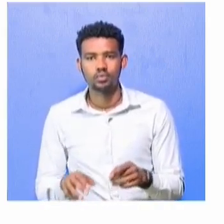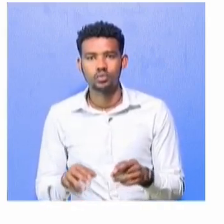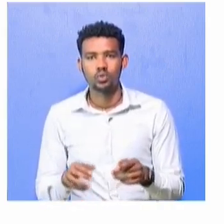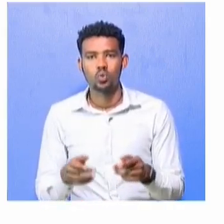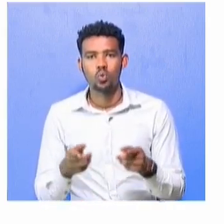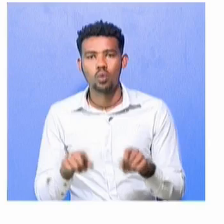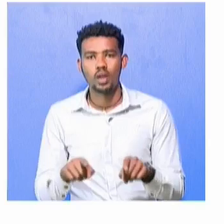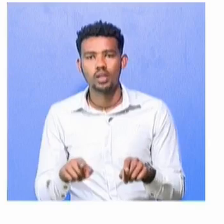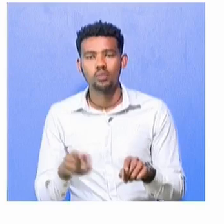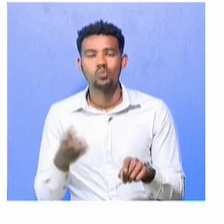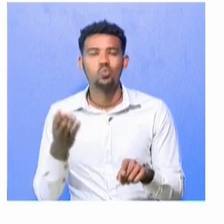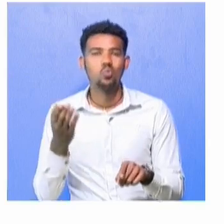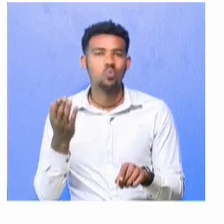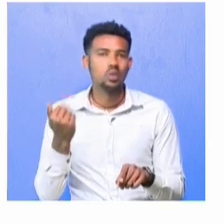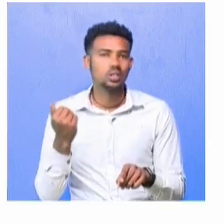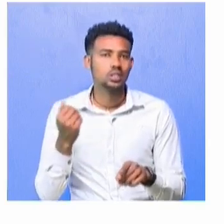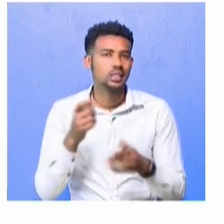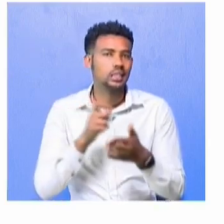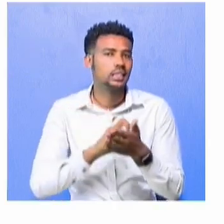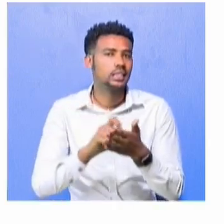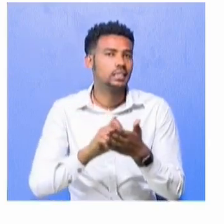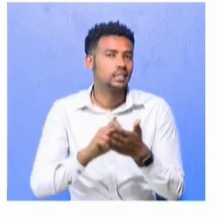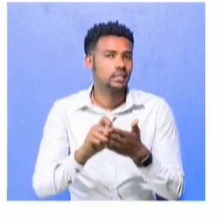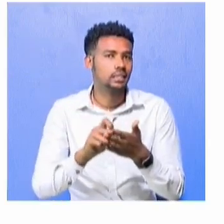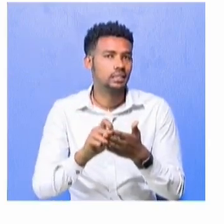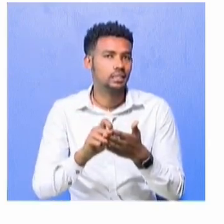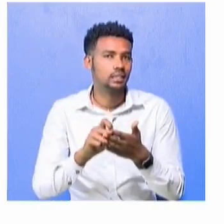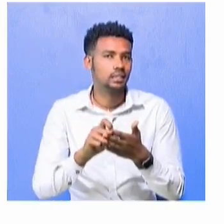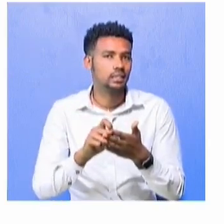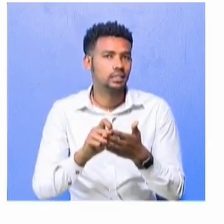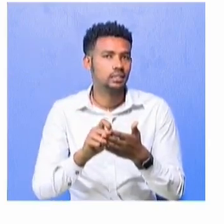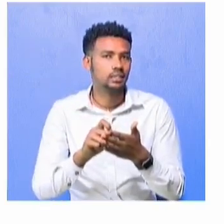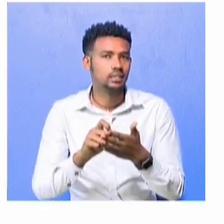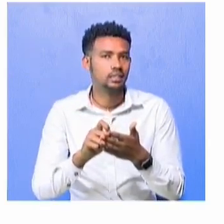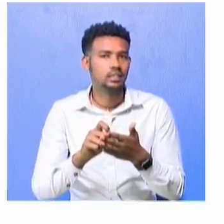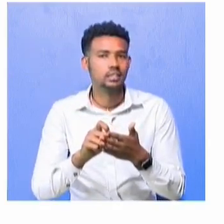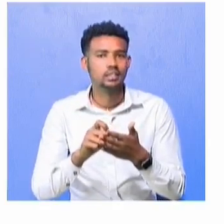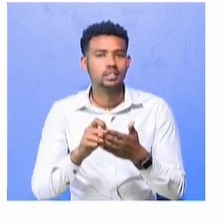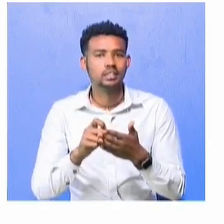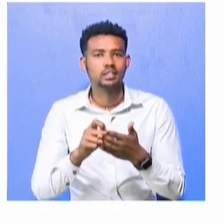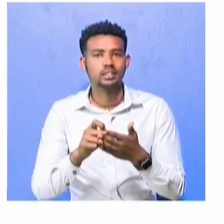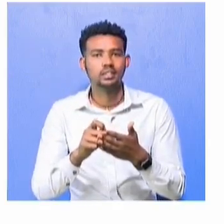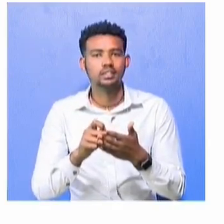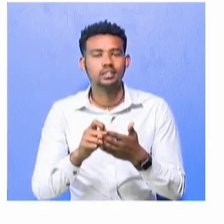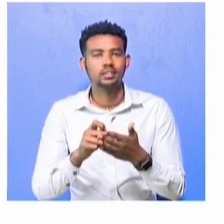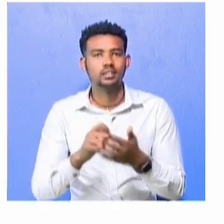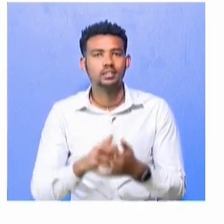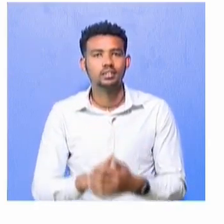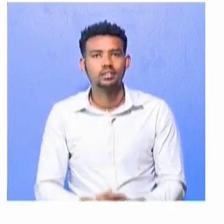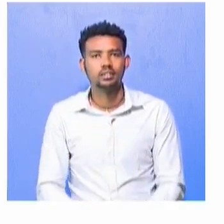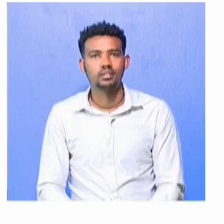was written the notice